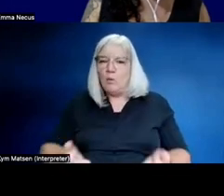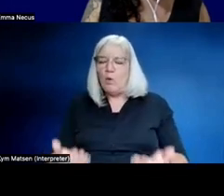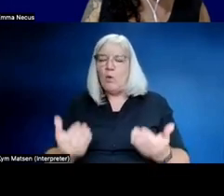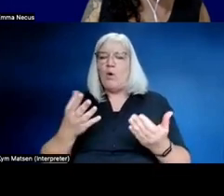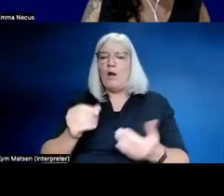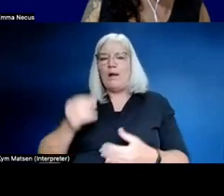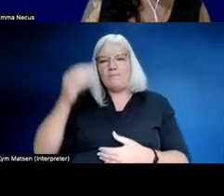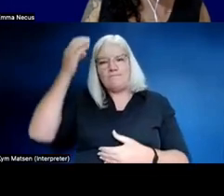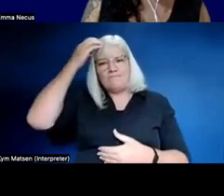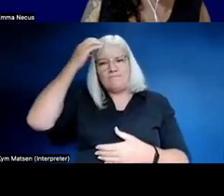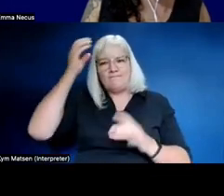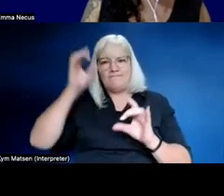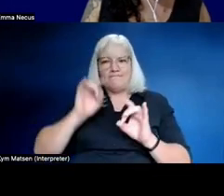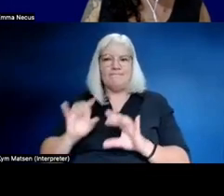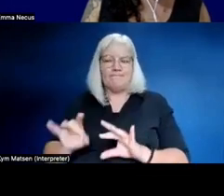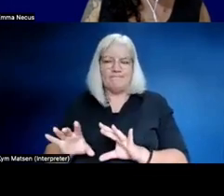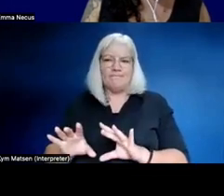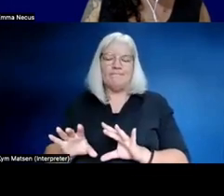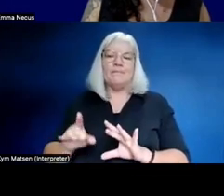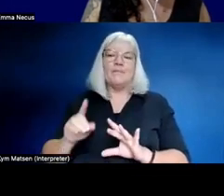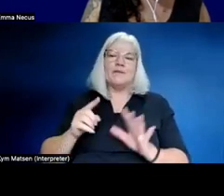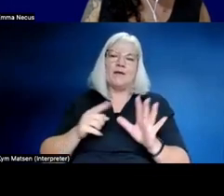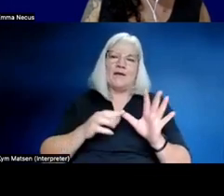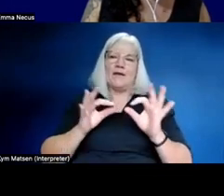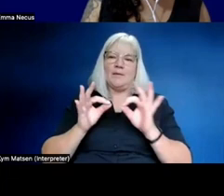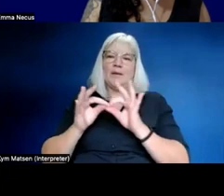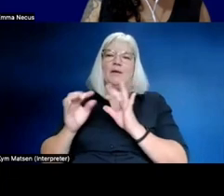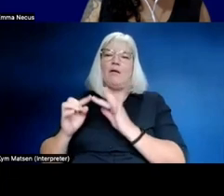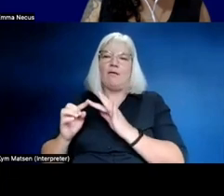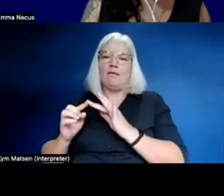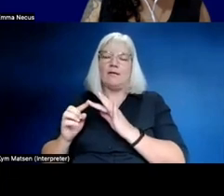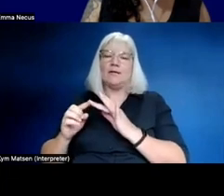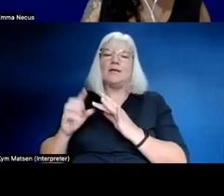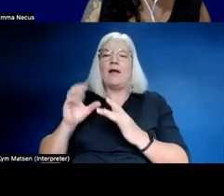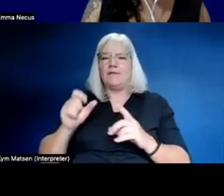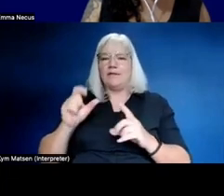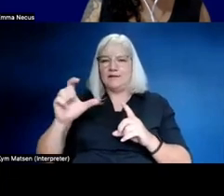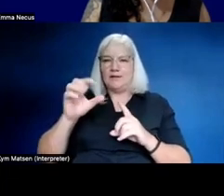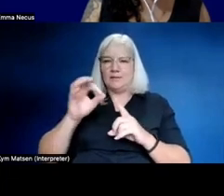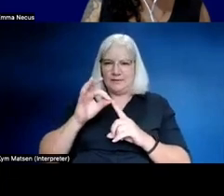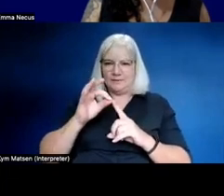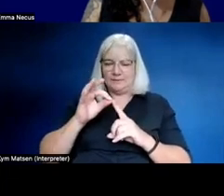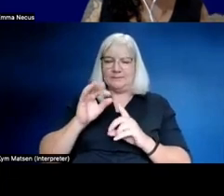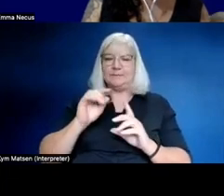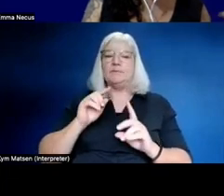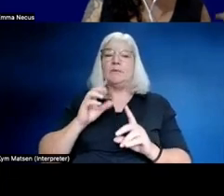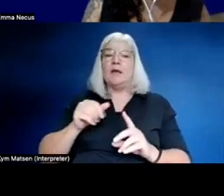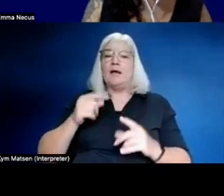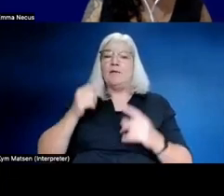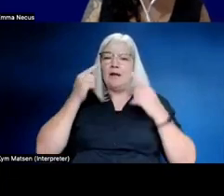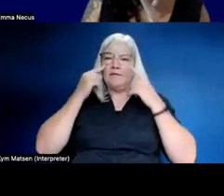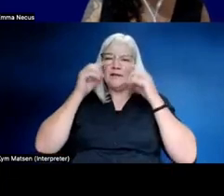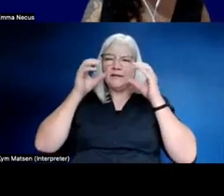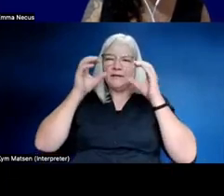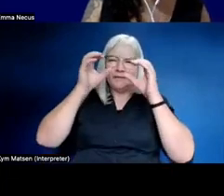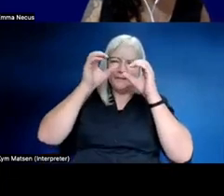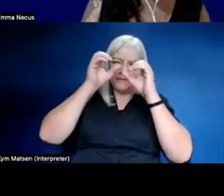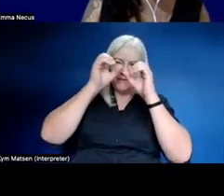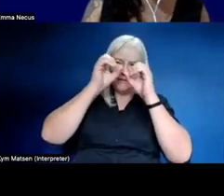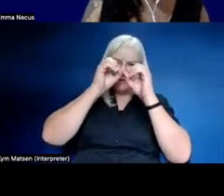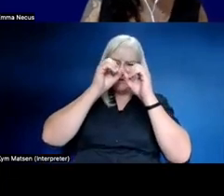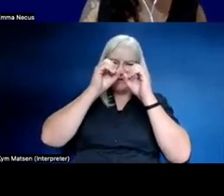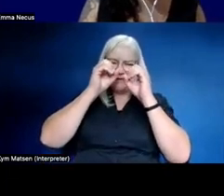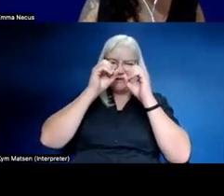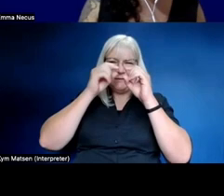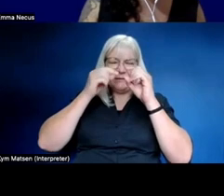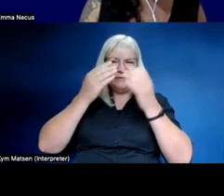palsy. She has limited access to vision. We're still not entirely sure how much she can